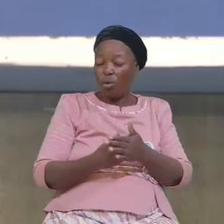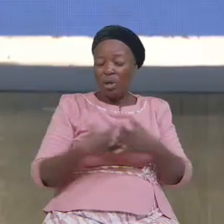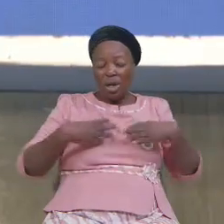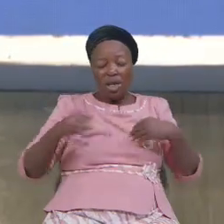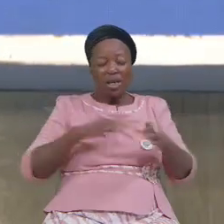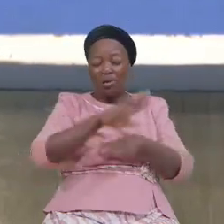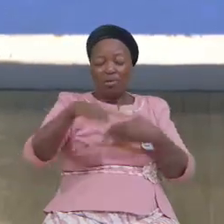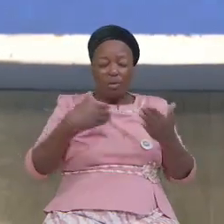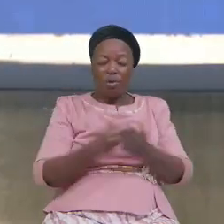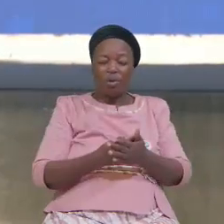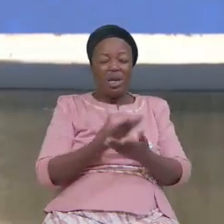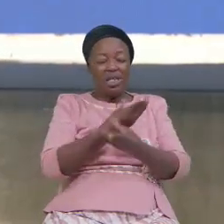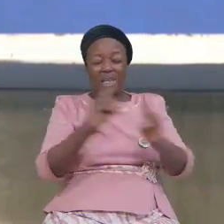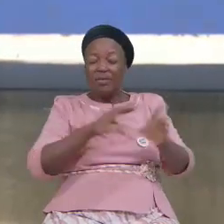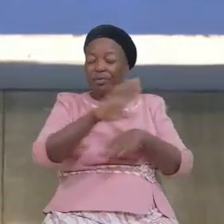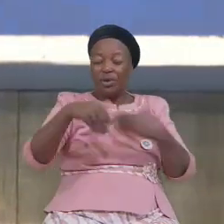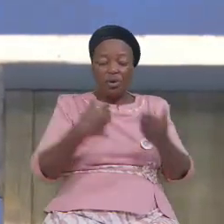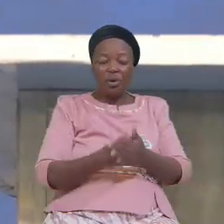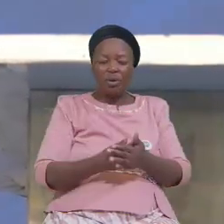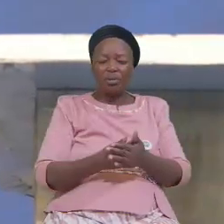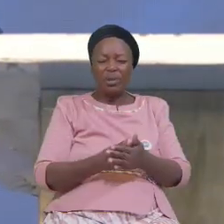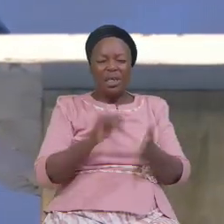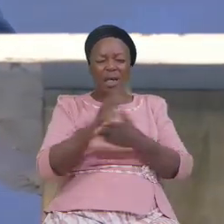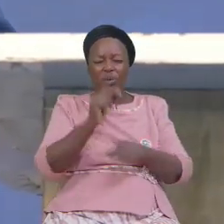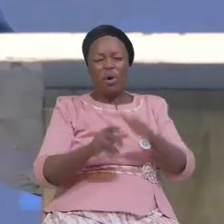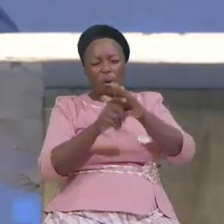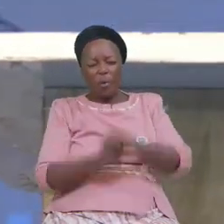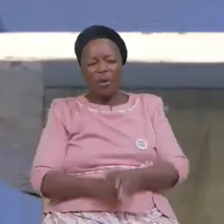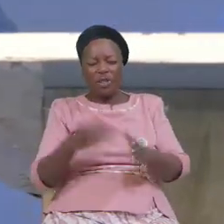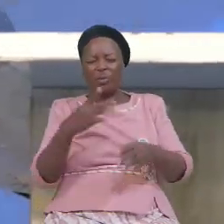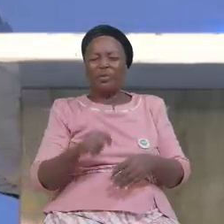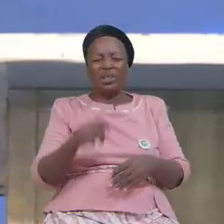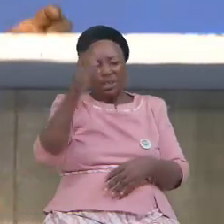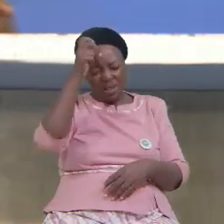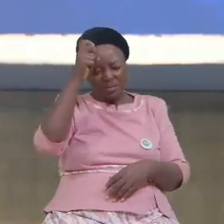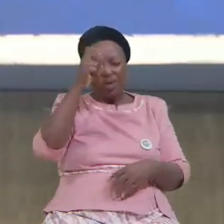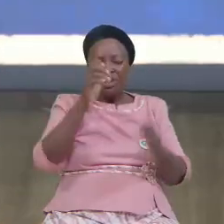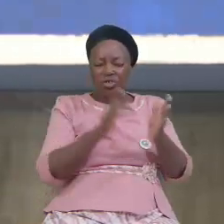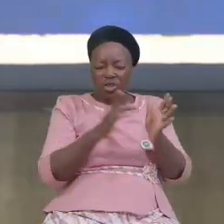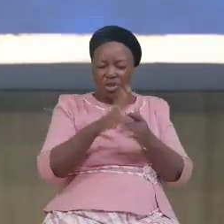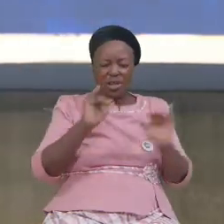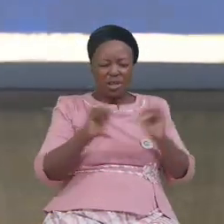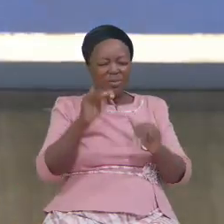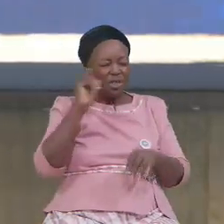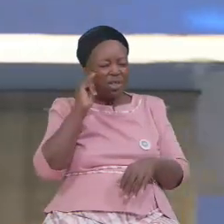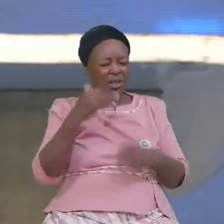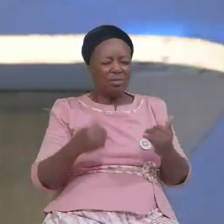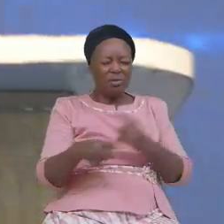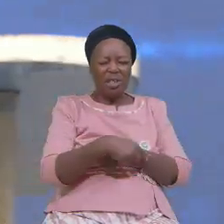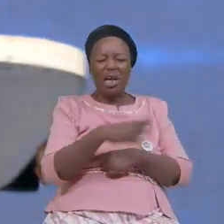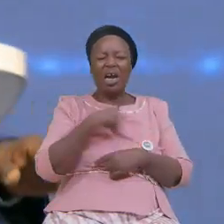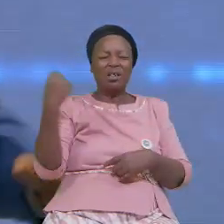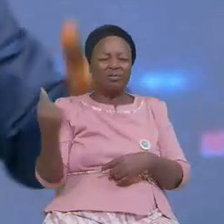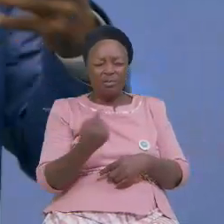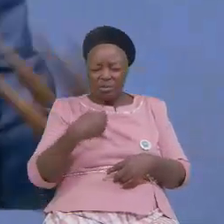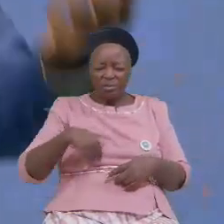healing all, delivering all that were oppressed of the devil. Jesus, the same yesterday, today, and